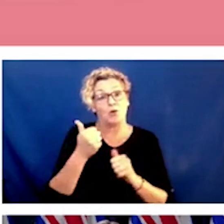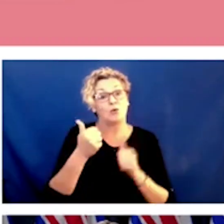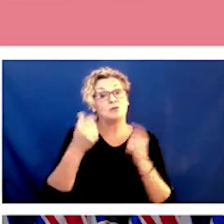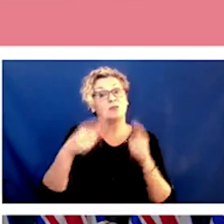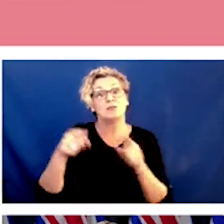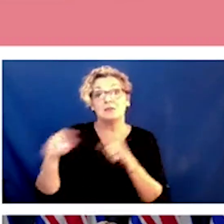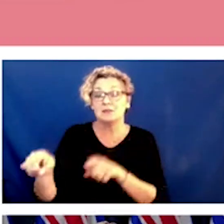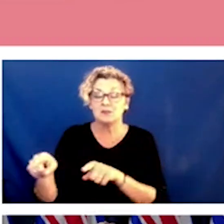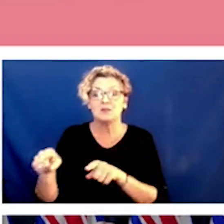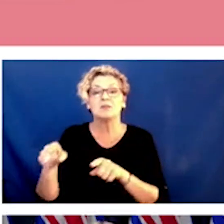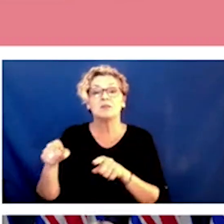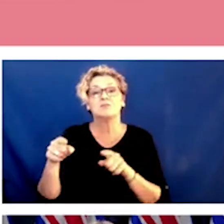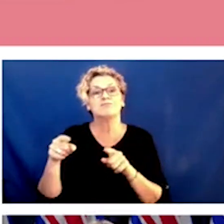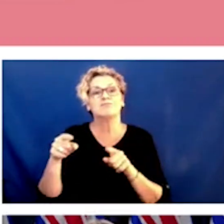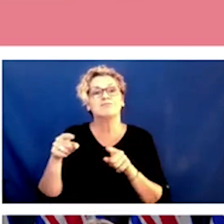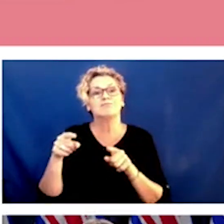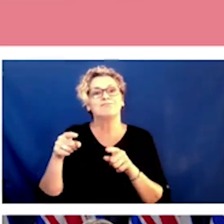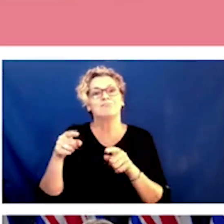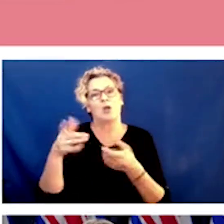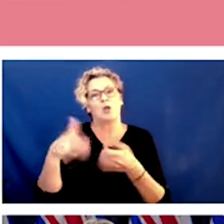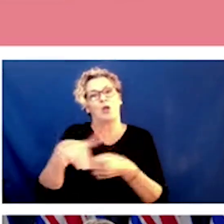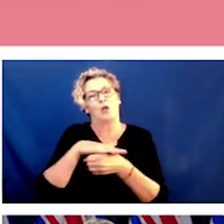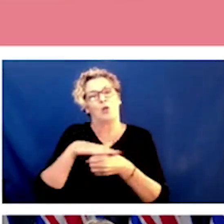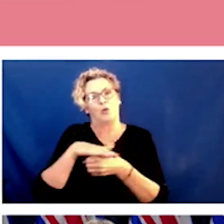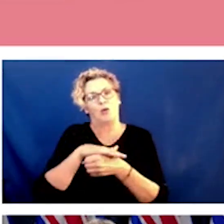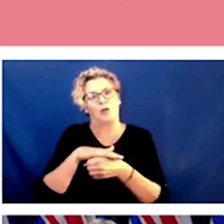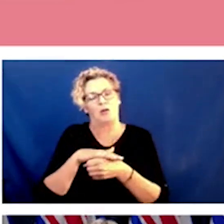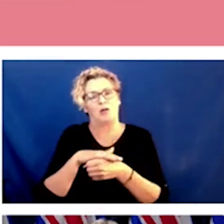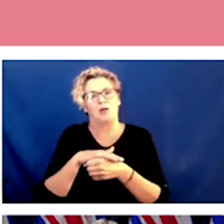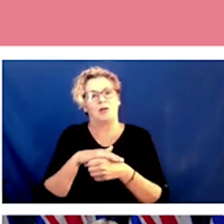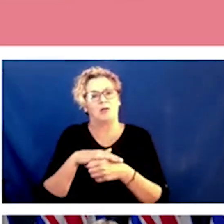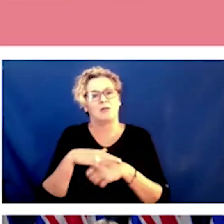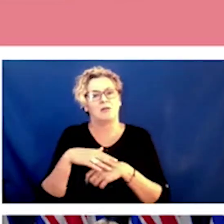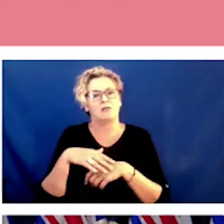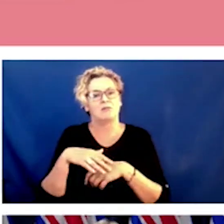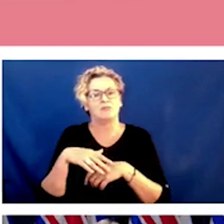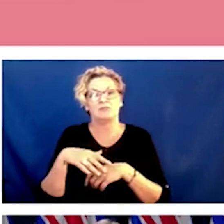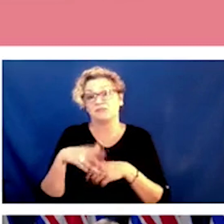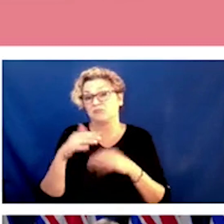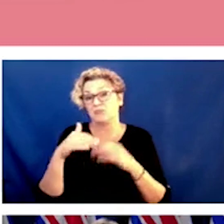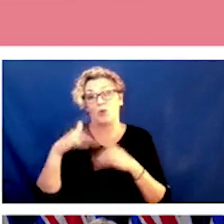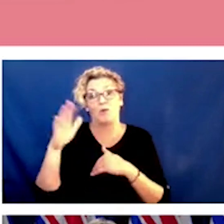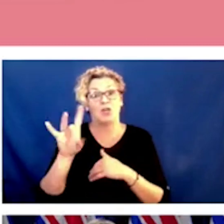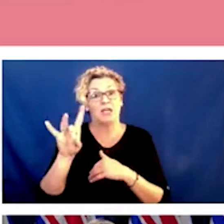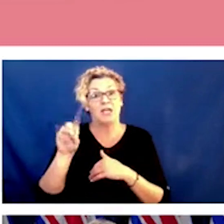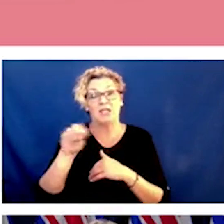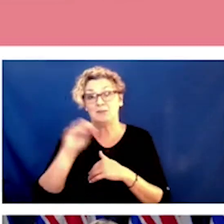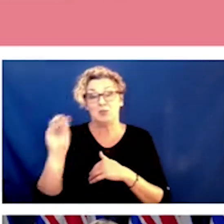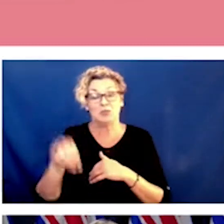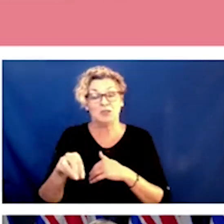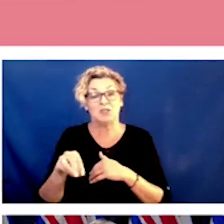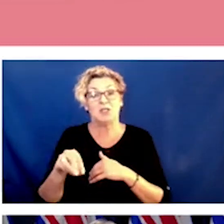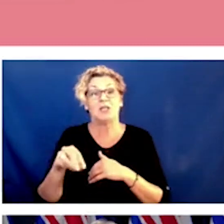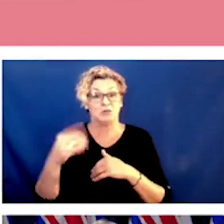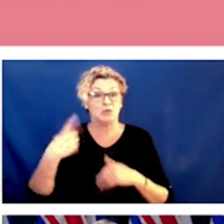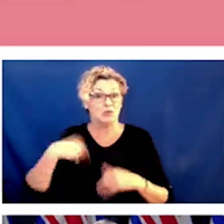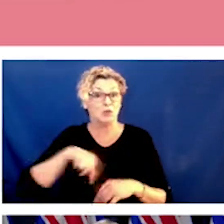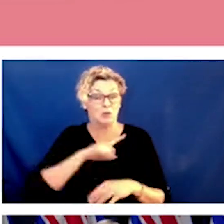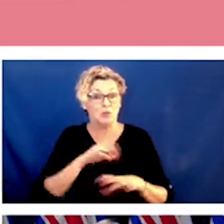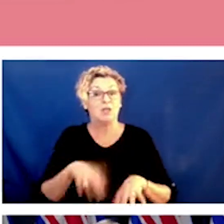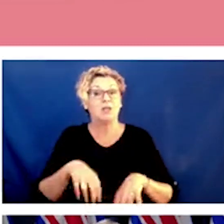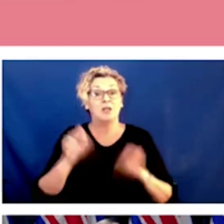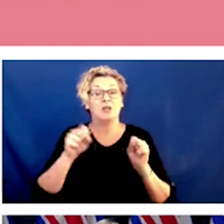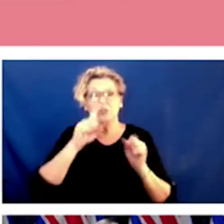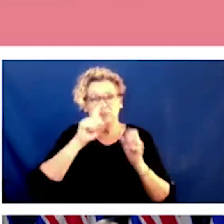is the epidemic curve by date of onset of illness for most people. And this gives us a better idea of when